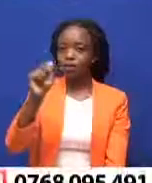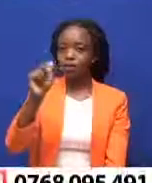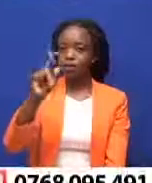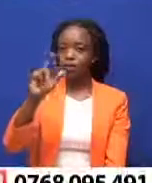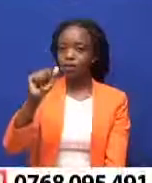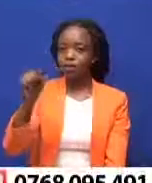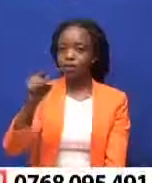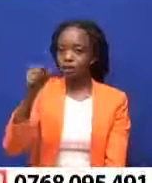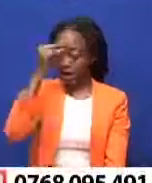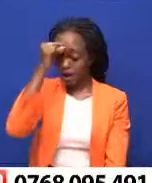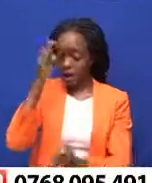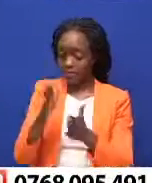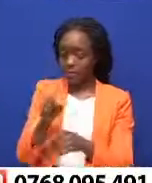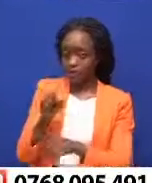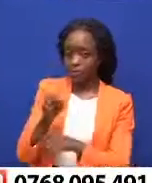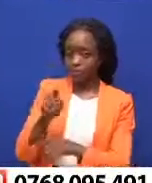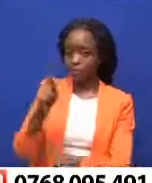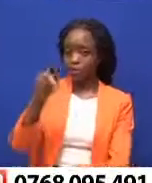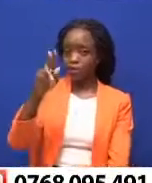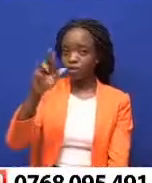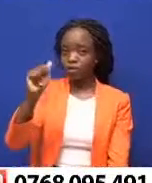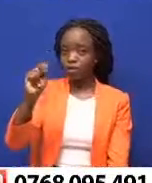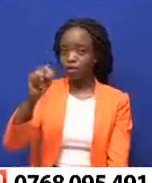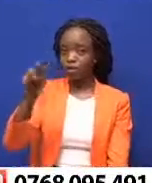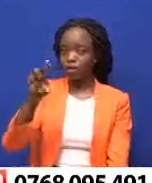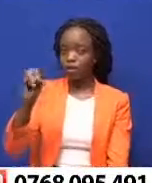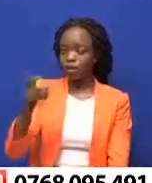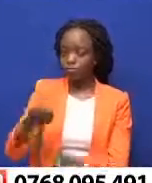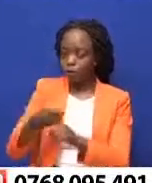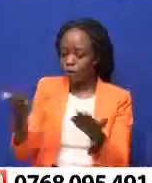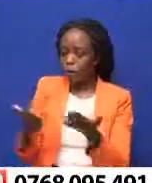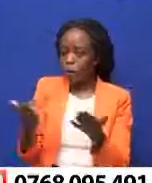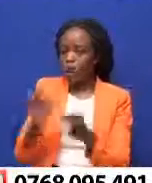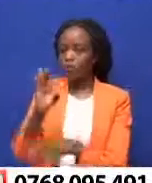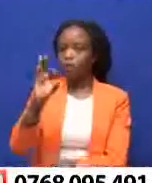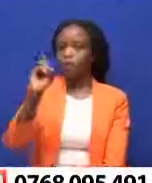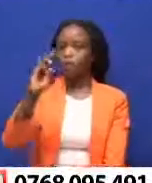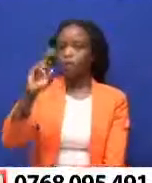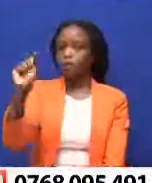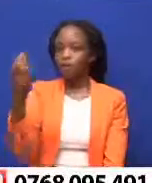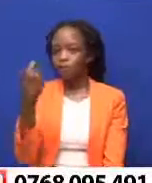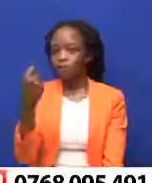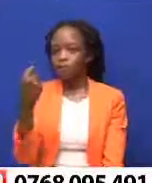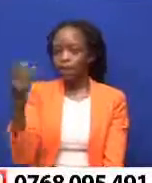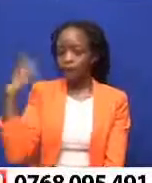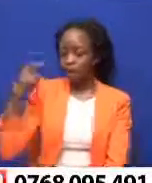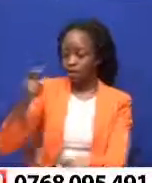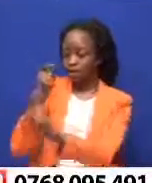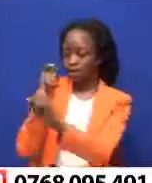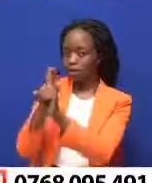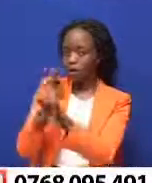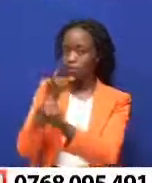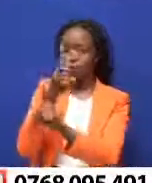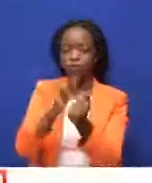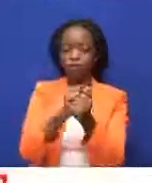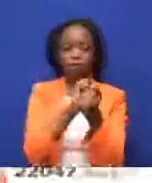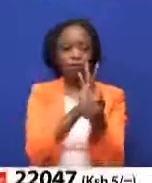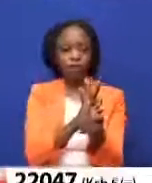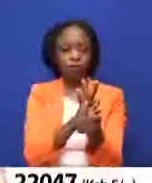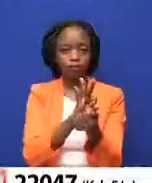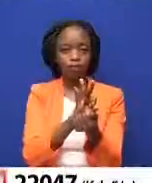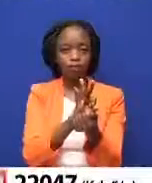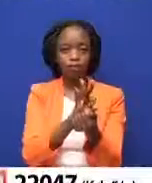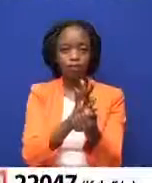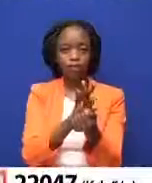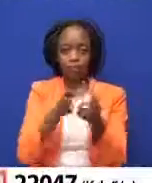in Trans Nzoia County is from Ford Kenya. In the last parliament, in the last term of 2013, the